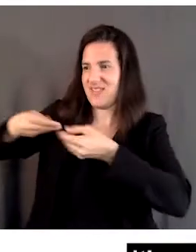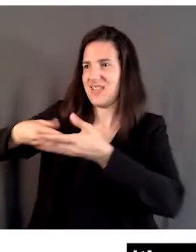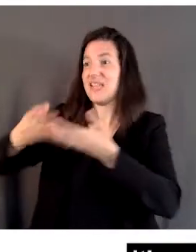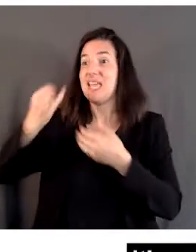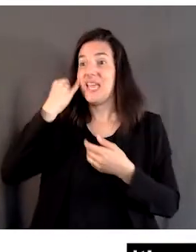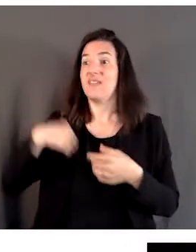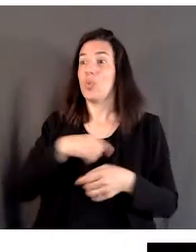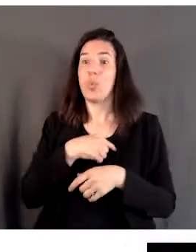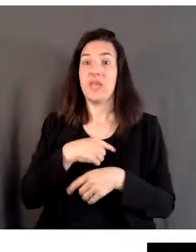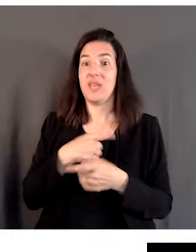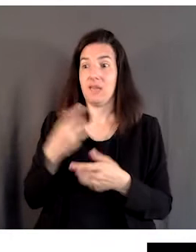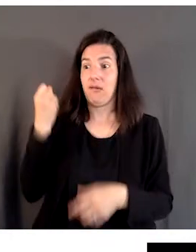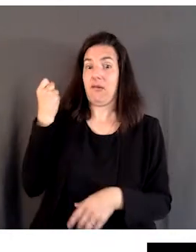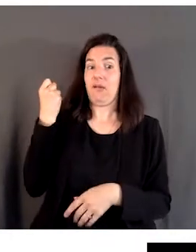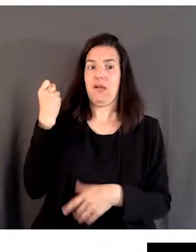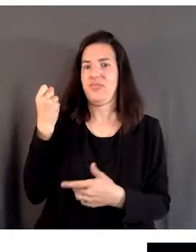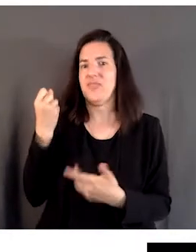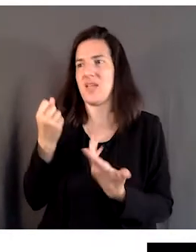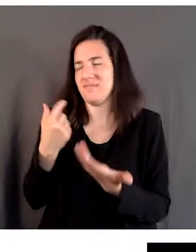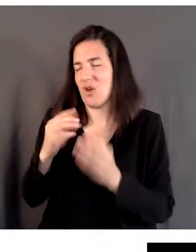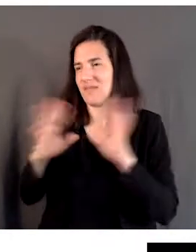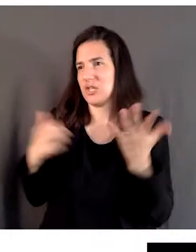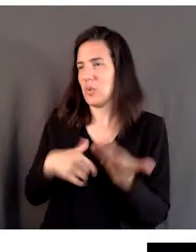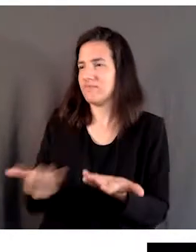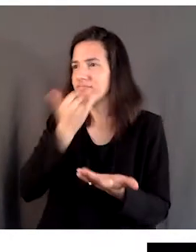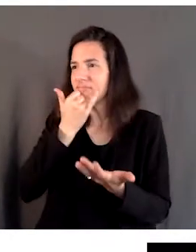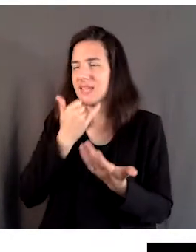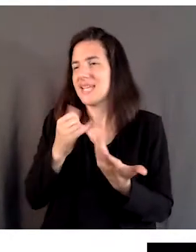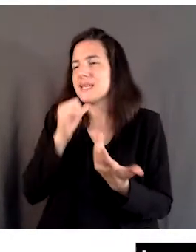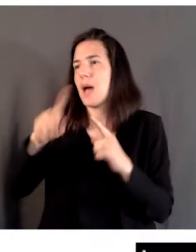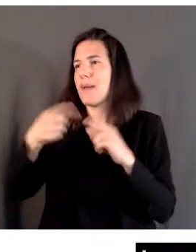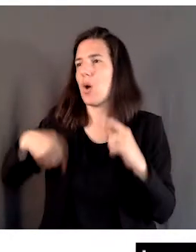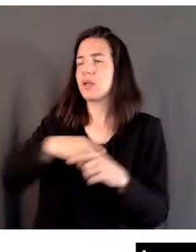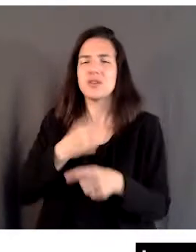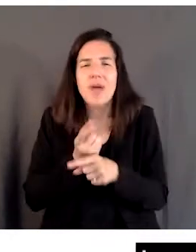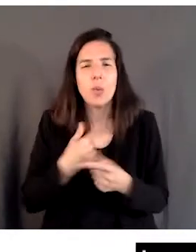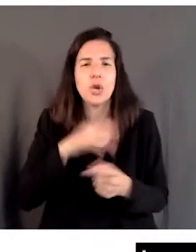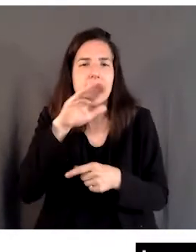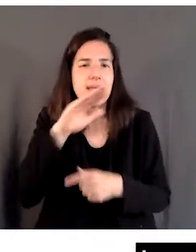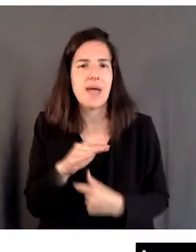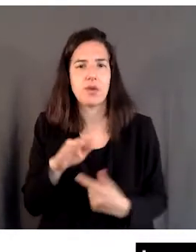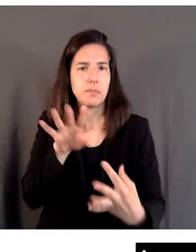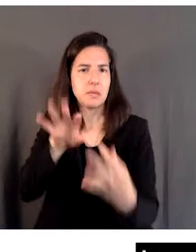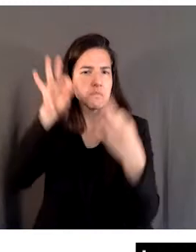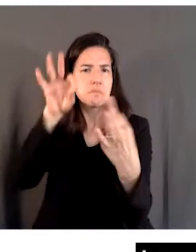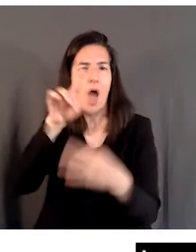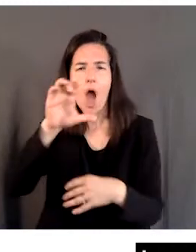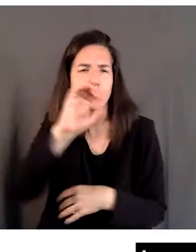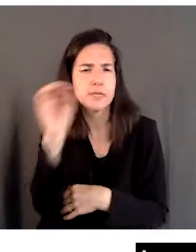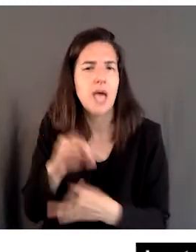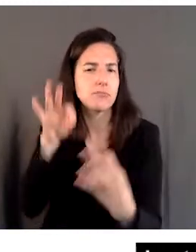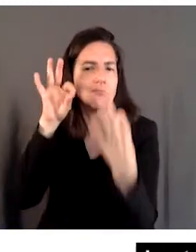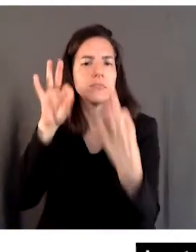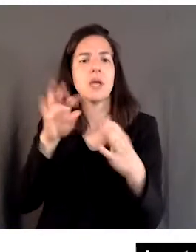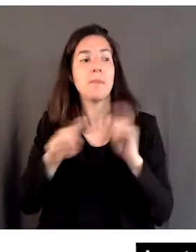Exactly. We're never, ever going to always get it 100% correct. But imagine all the things we would not have if